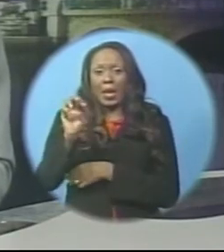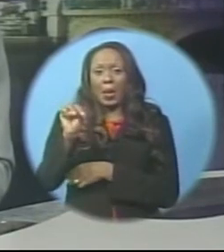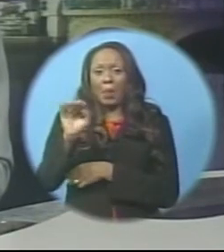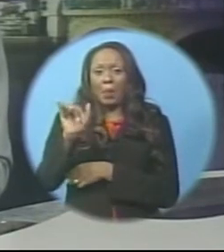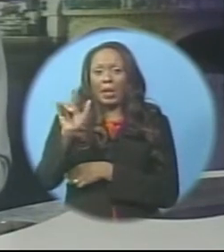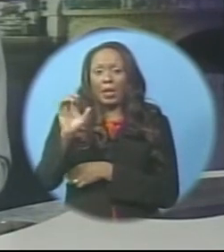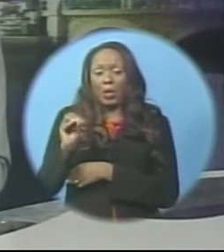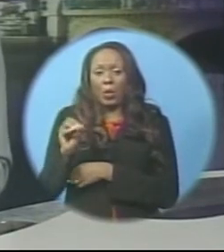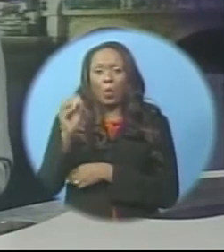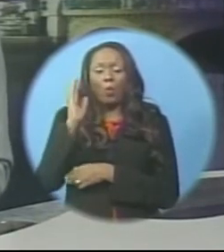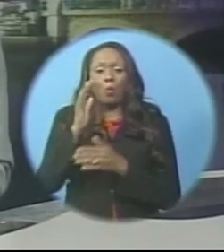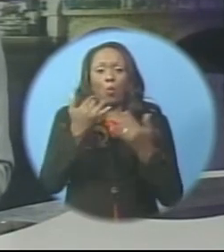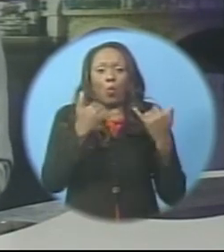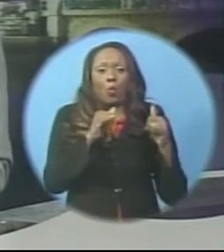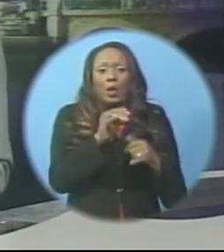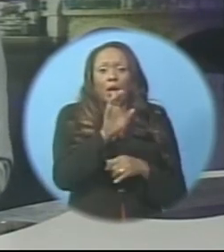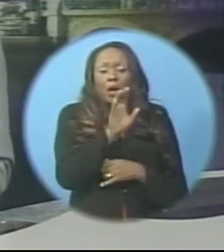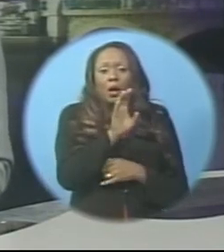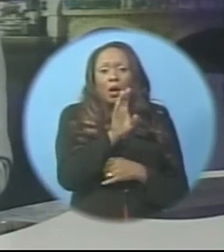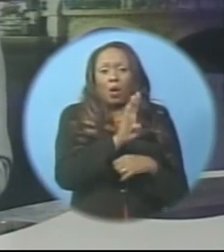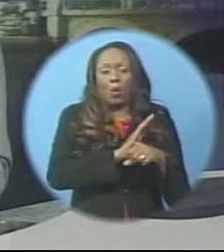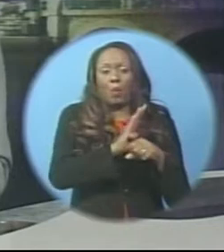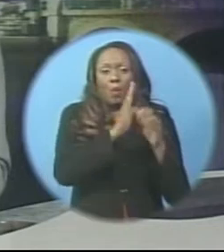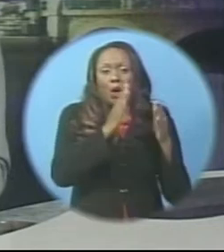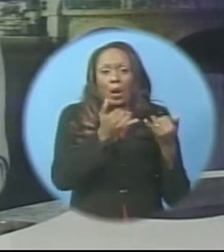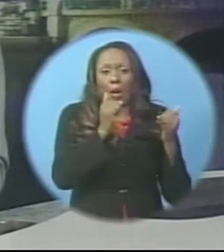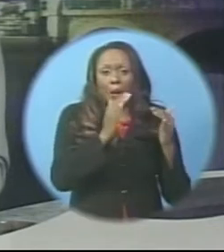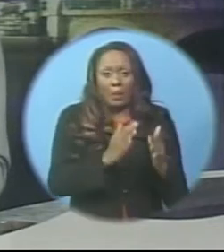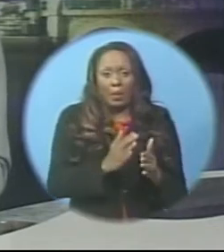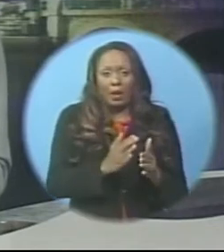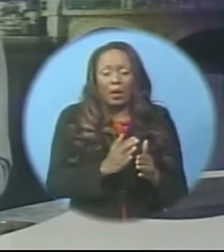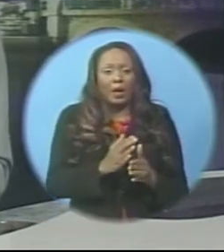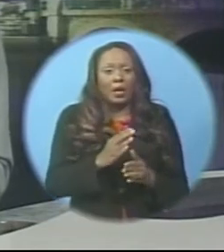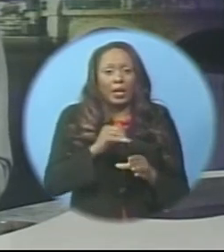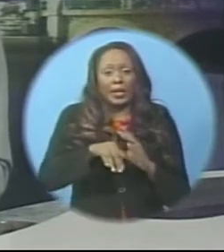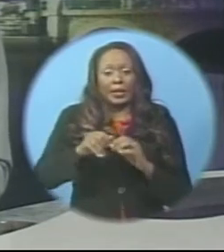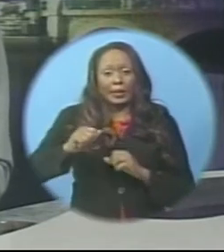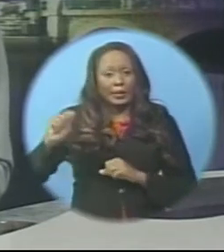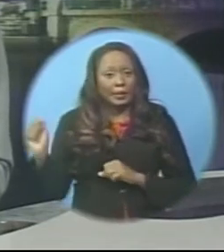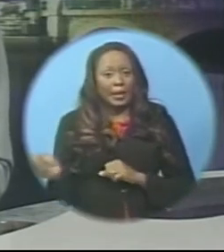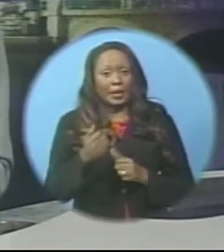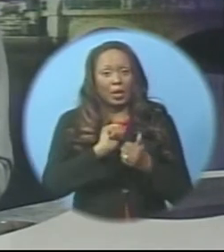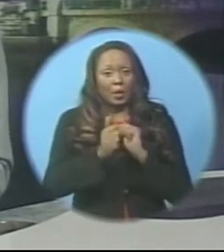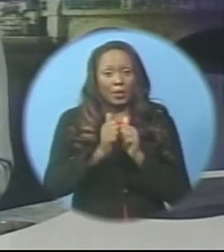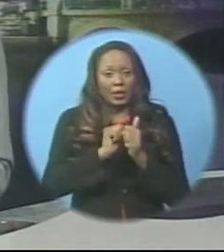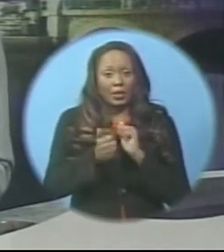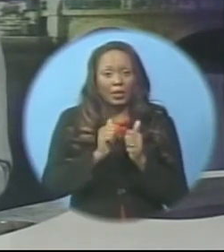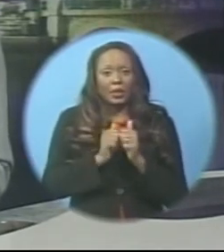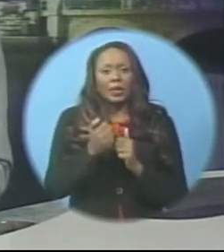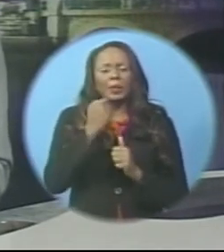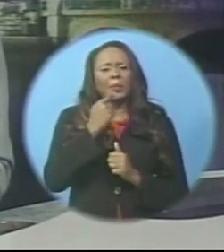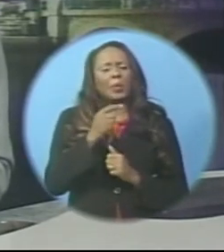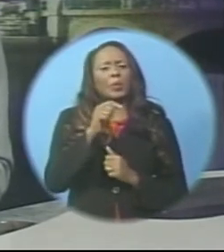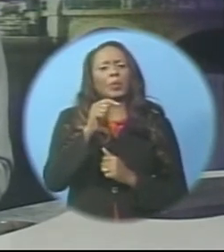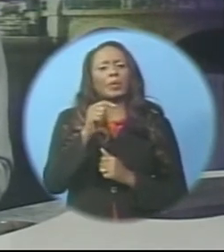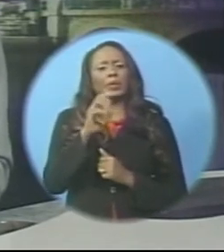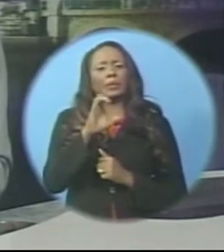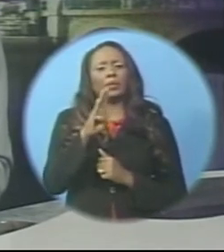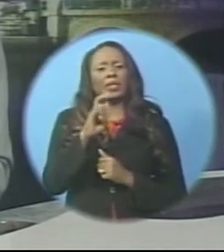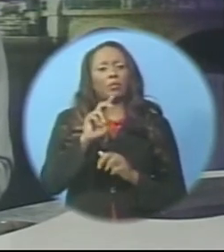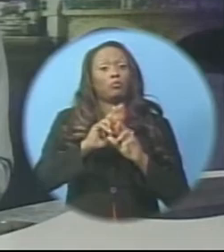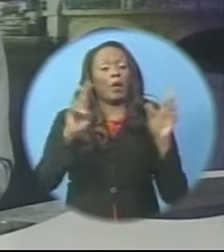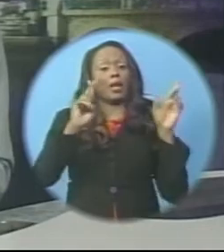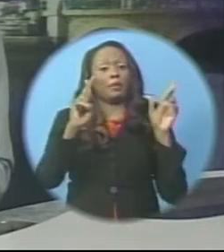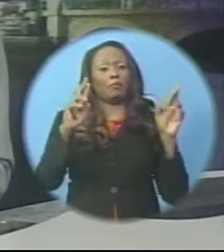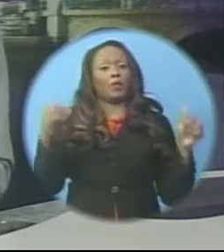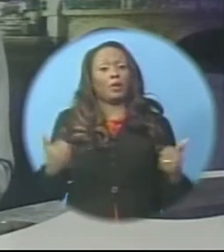at the Portoviejo Tennis Club. The 20-year-old, who was born in England but qualifies as a dual citizen, told CBC Sports he's ready